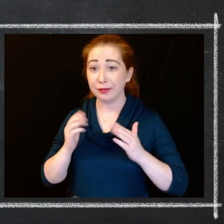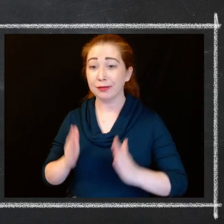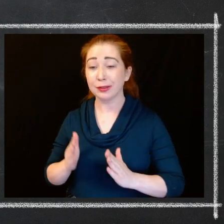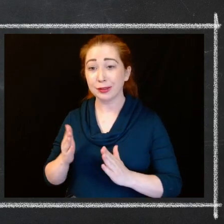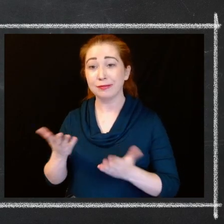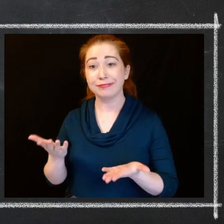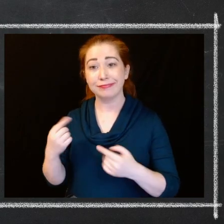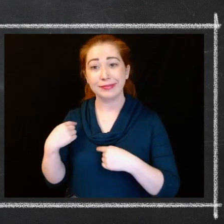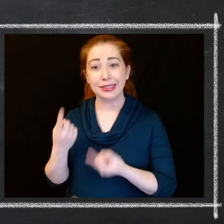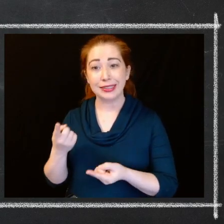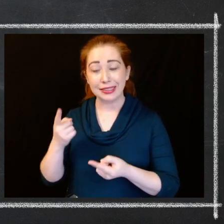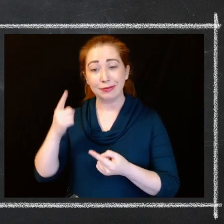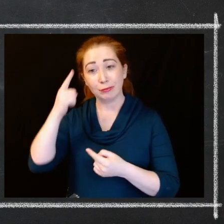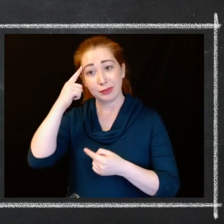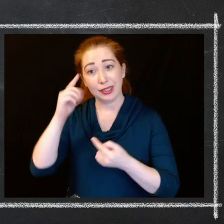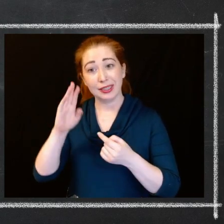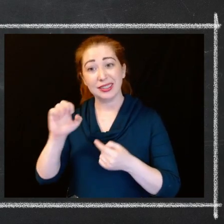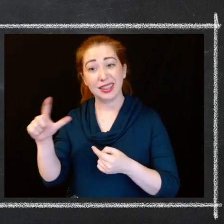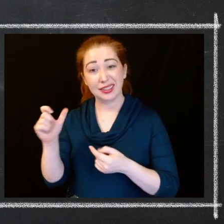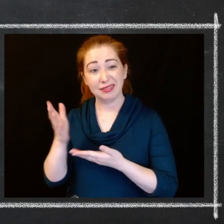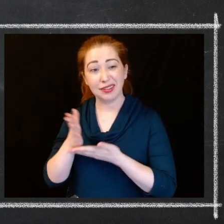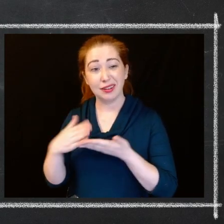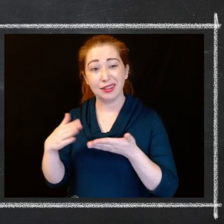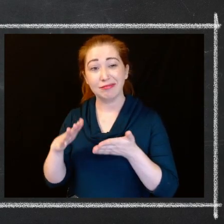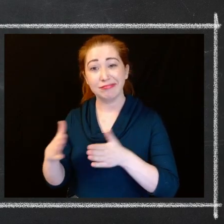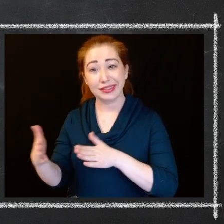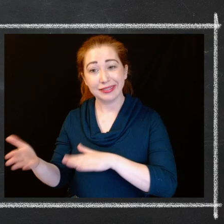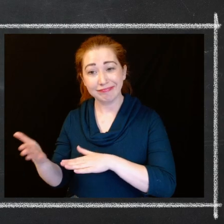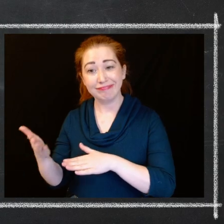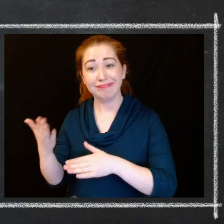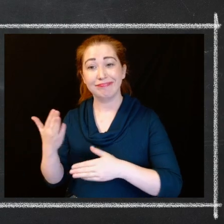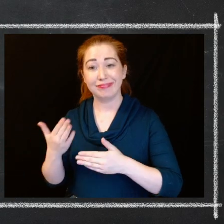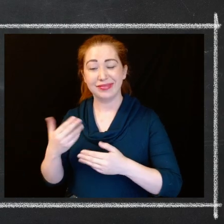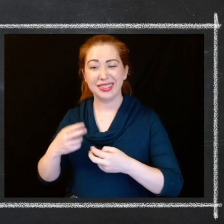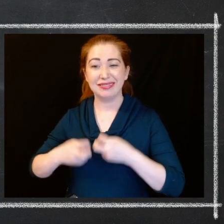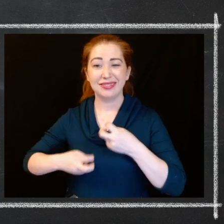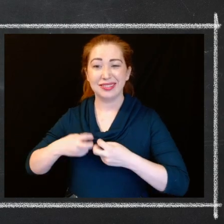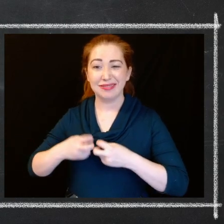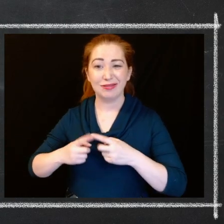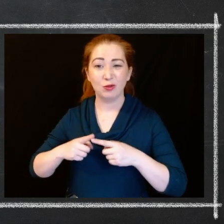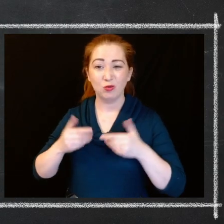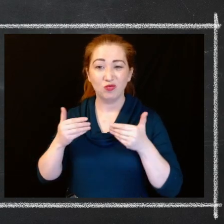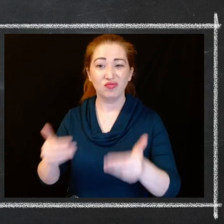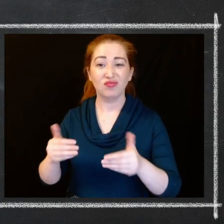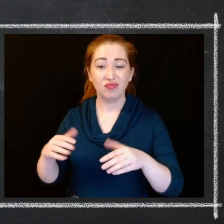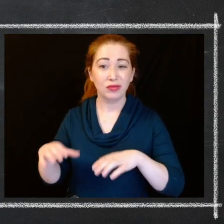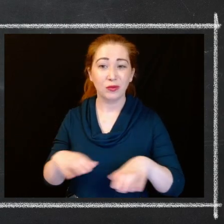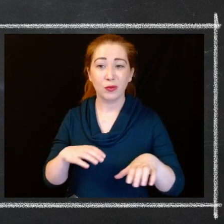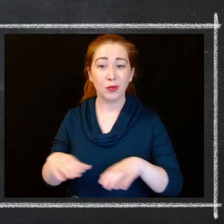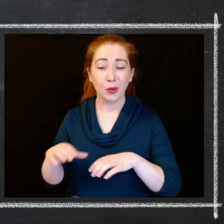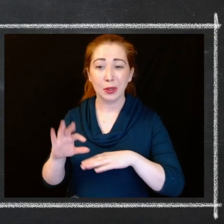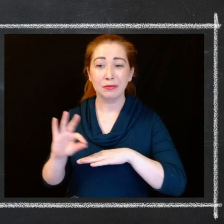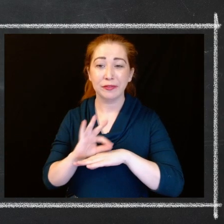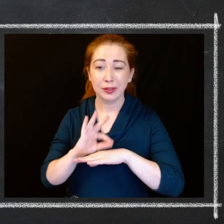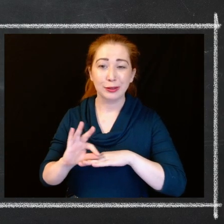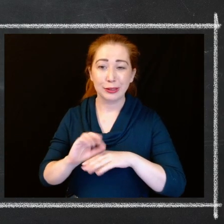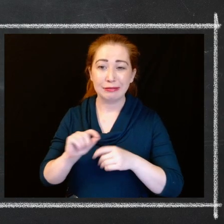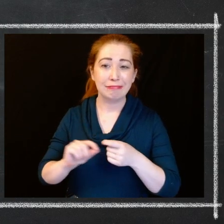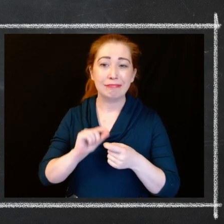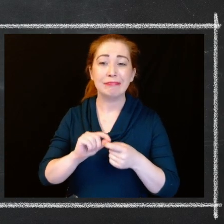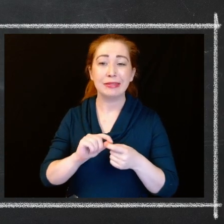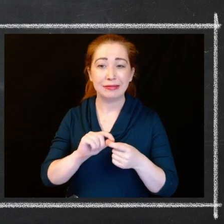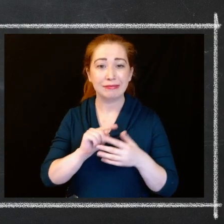the stroke caused brain cells to die, it may be difficult to perform certain functions. Some